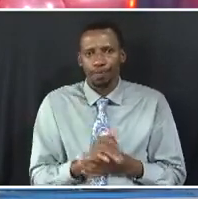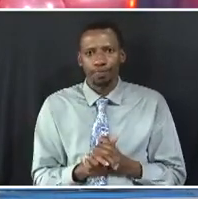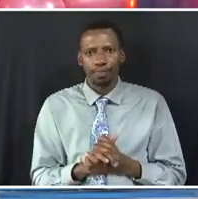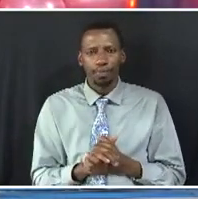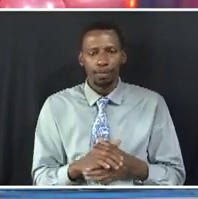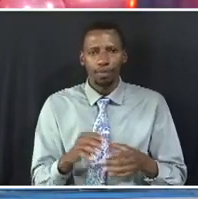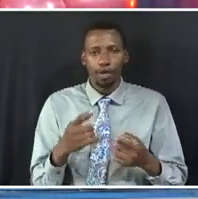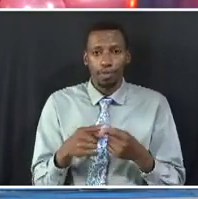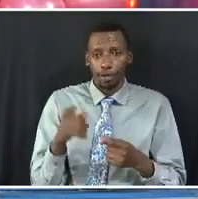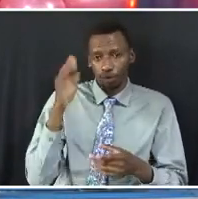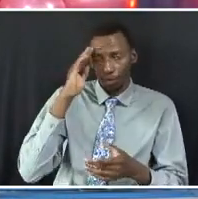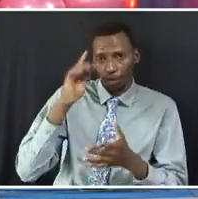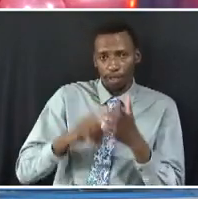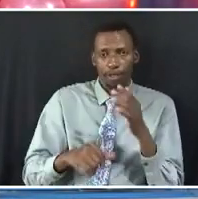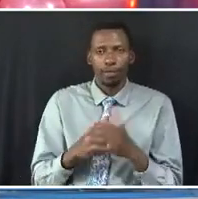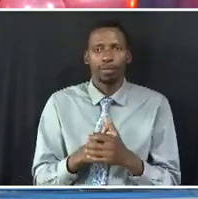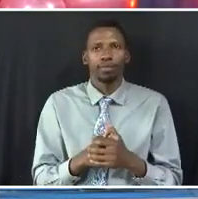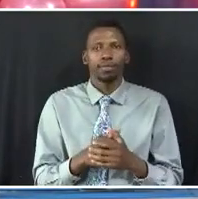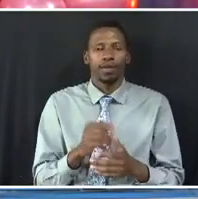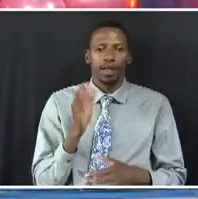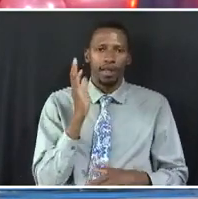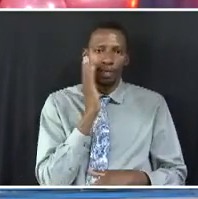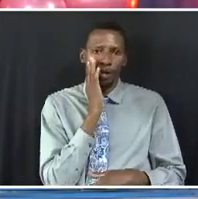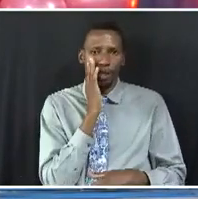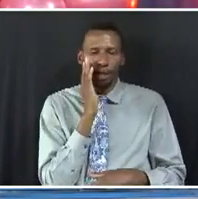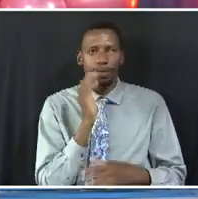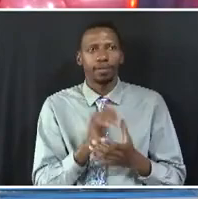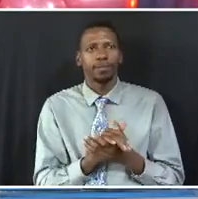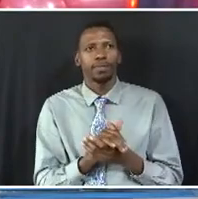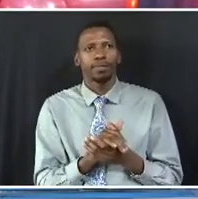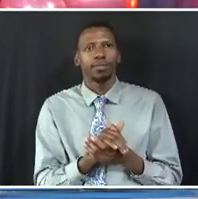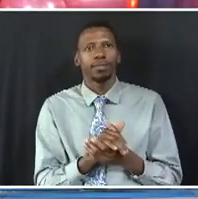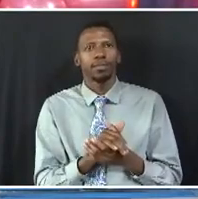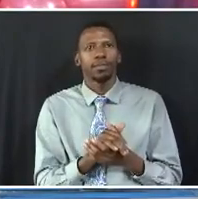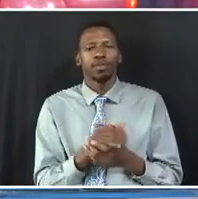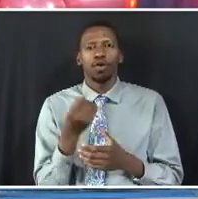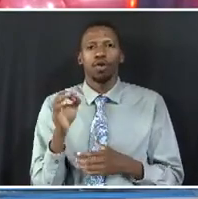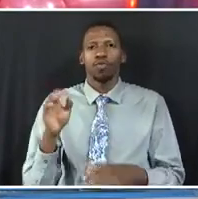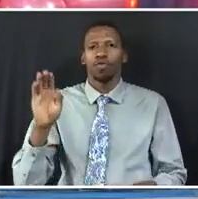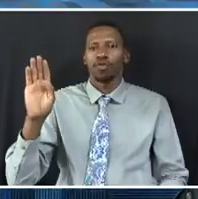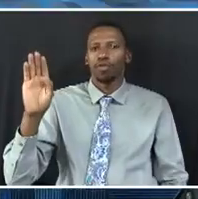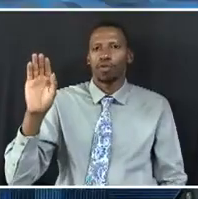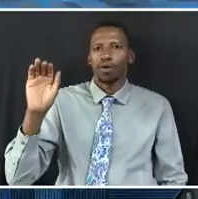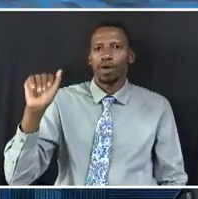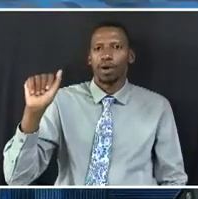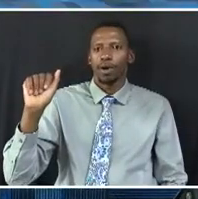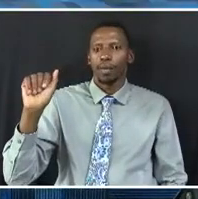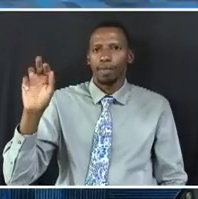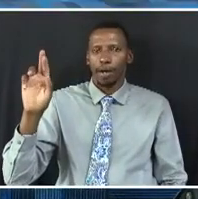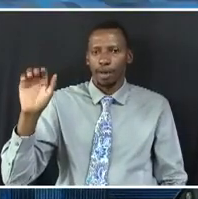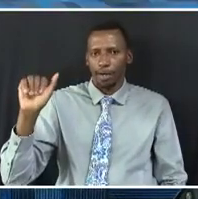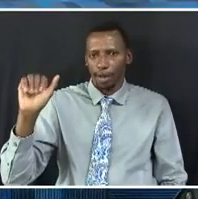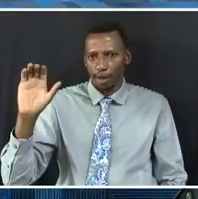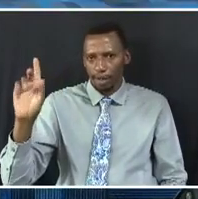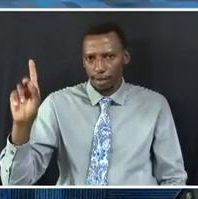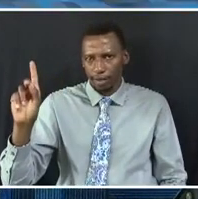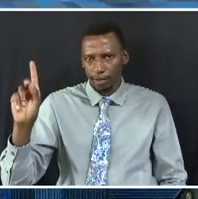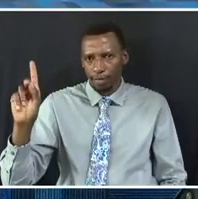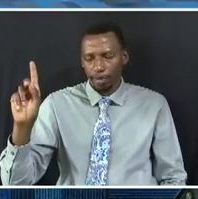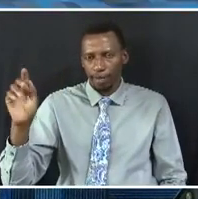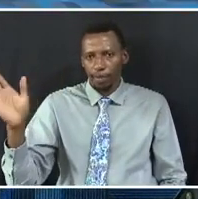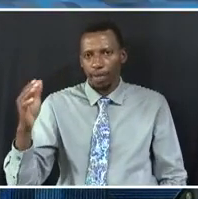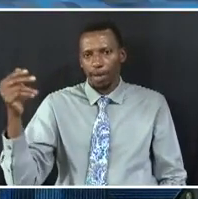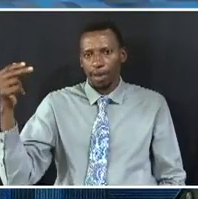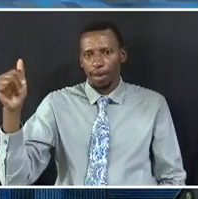But you know what? The mother of Barak Ogwedi Hawi had given